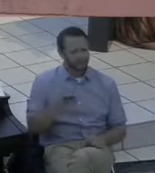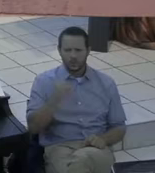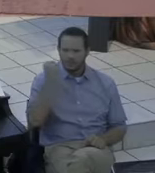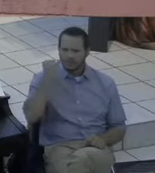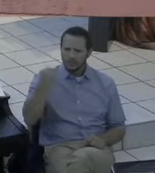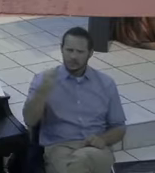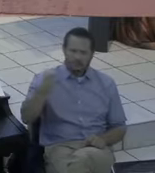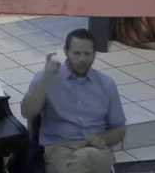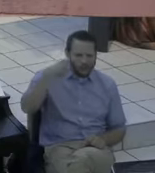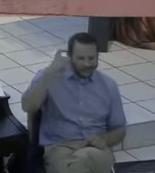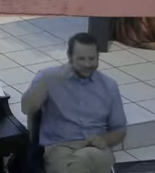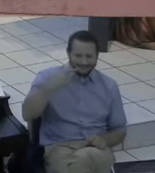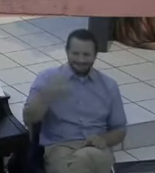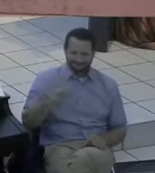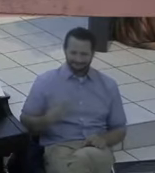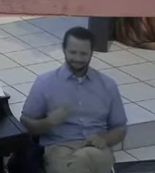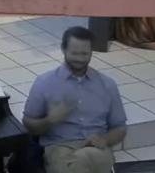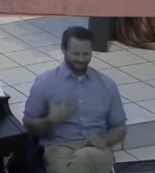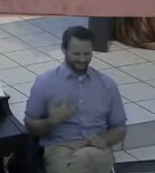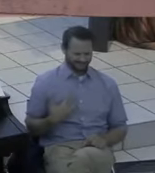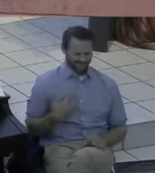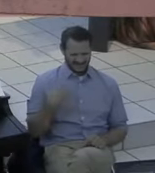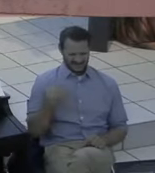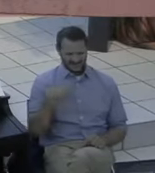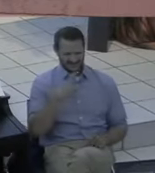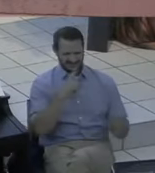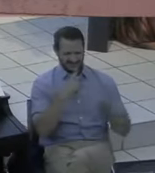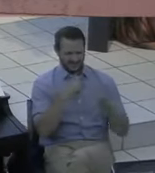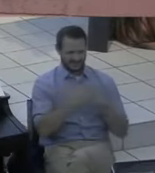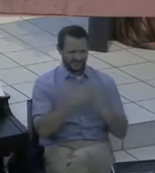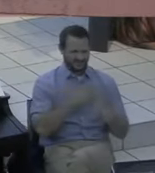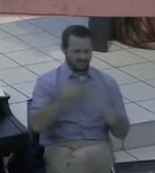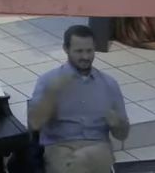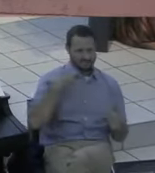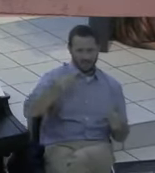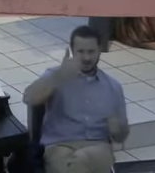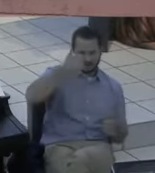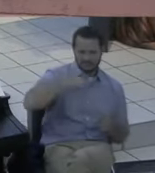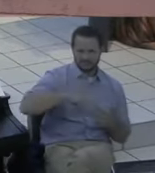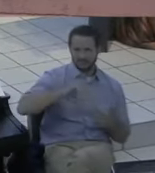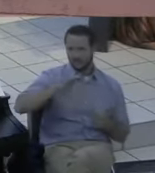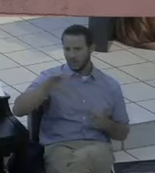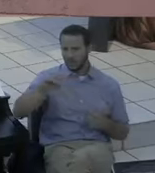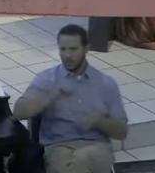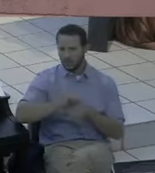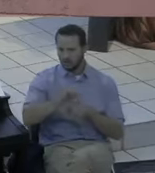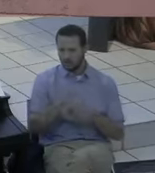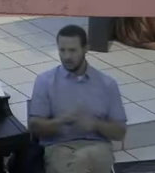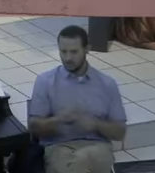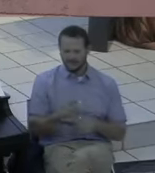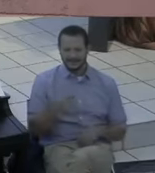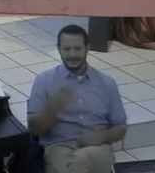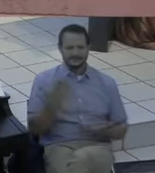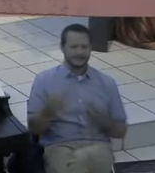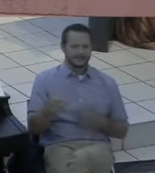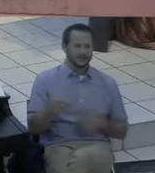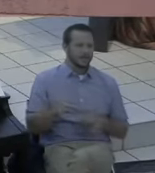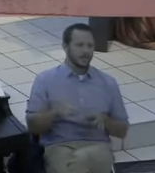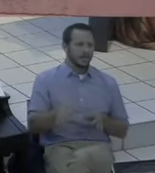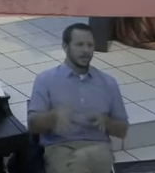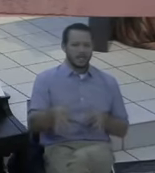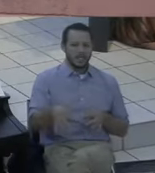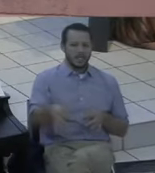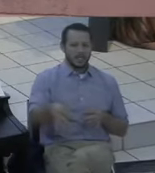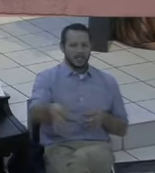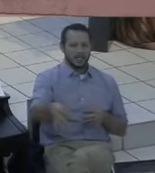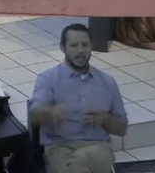have a difficult conversation, maybe with your boss or a coworker. And you find yourself putting that off and putting that off, hoping the Holy